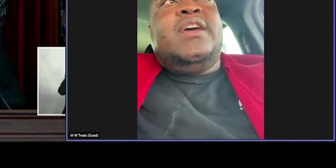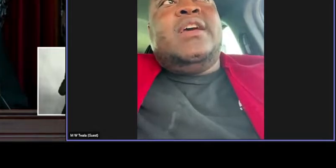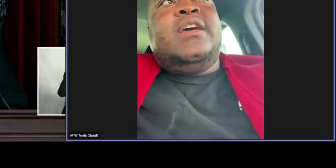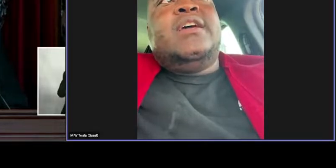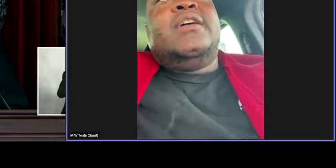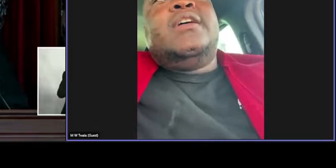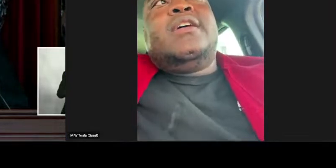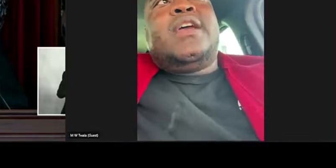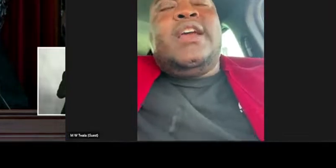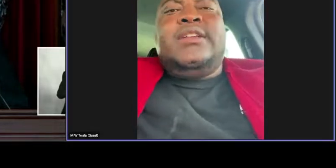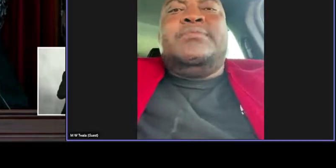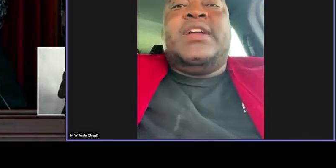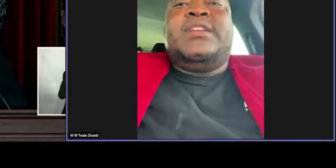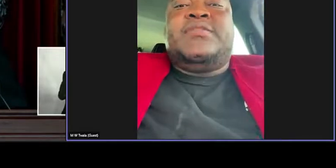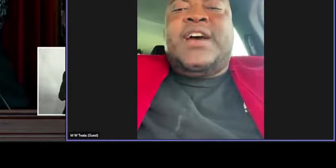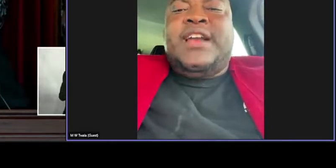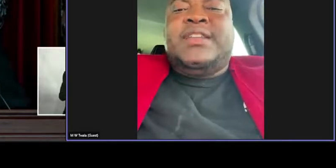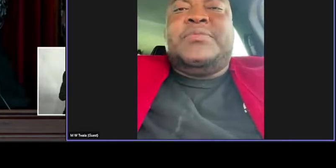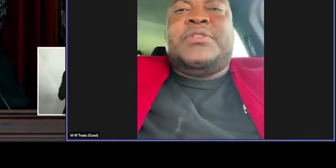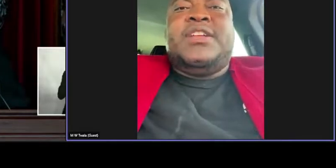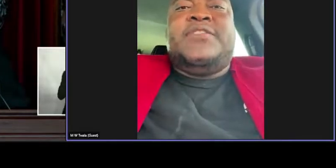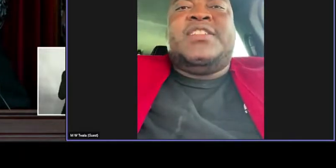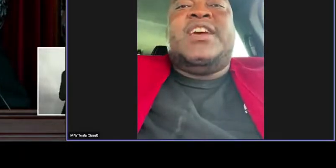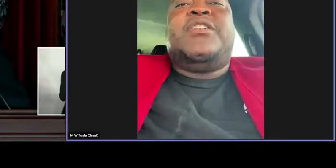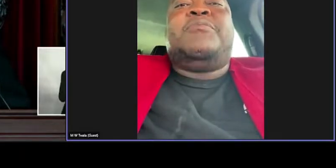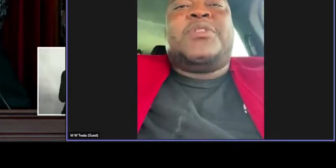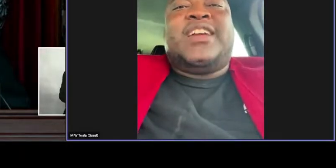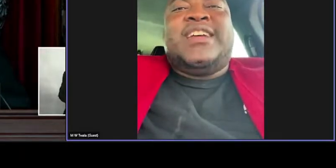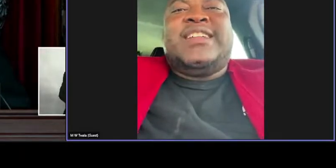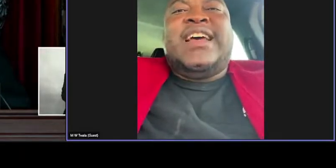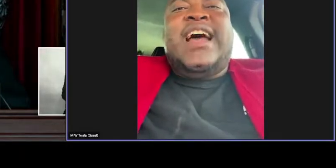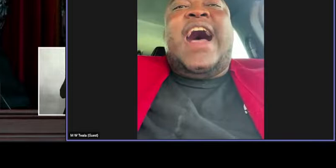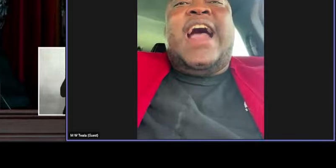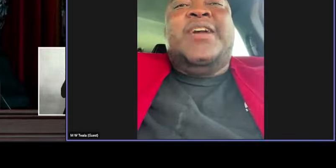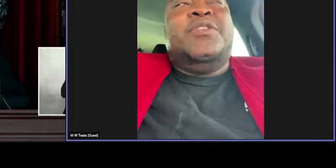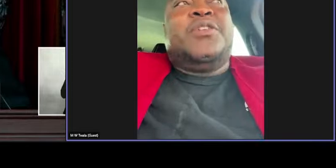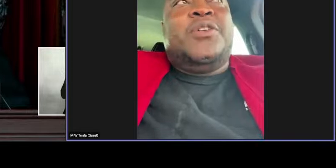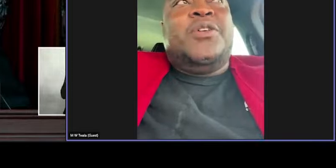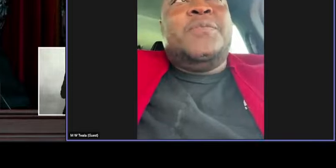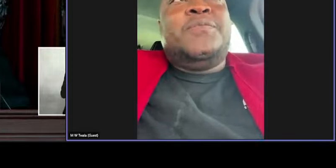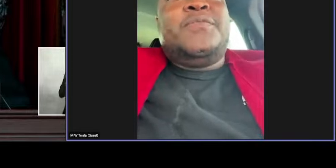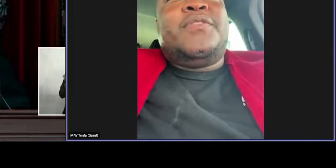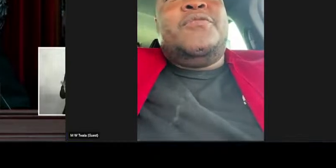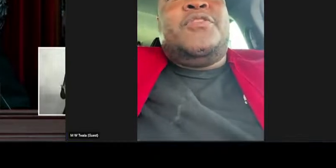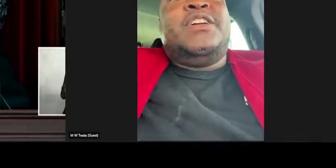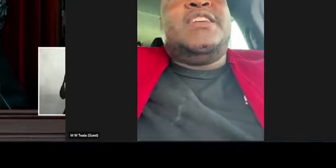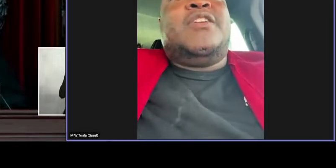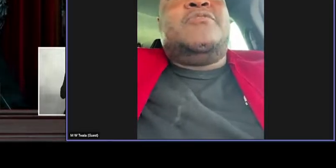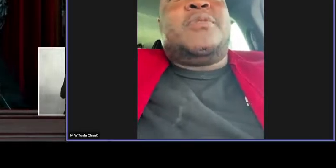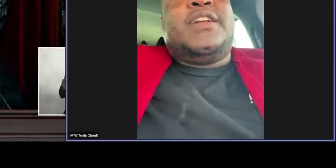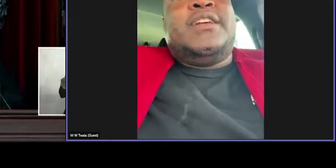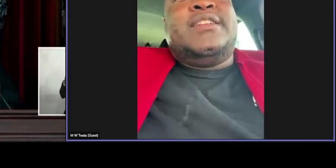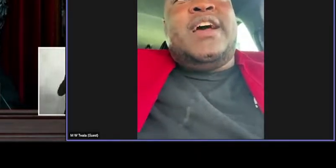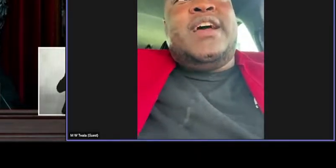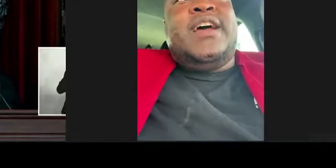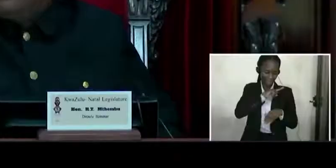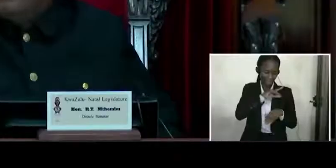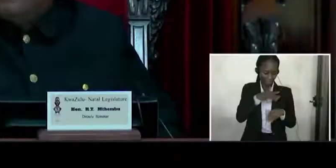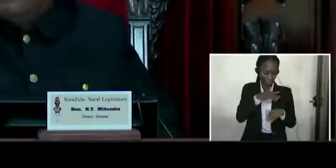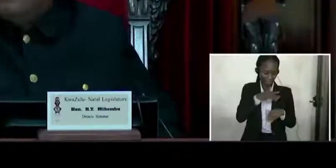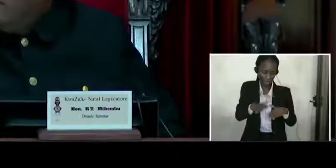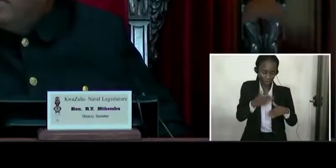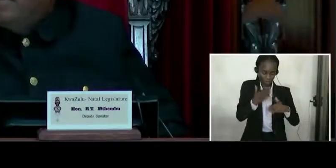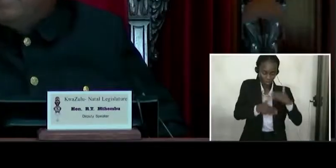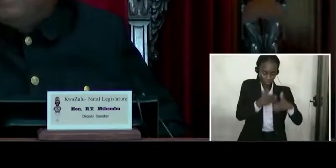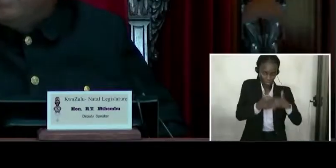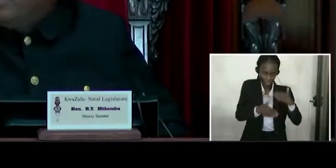ANC cadres, but it's fine. Let's proceed. For the sake of progress, I withdraw. For the sake of progress, I